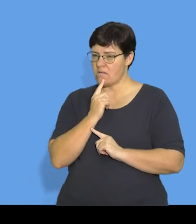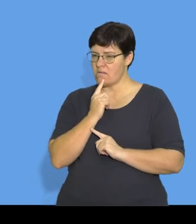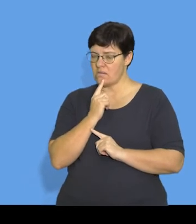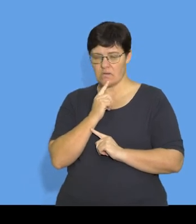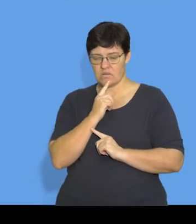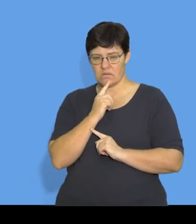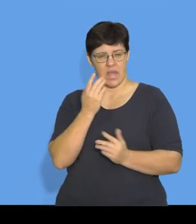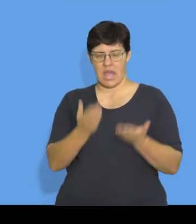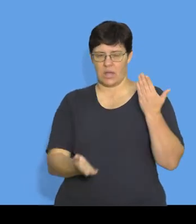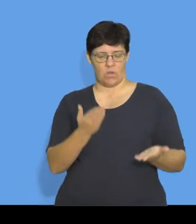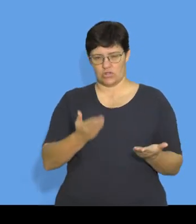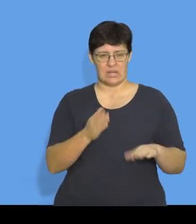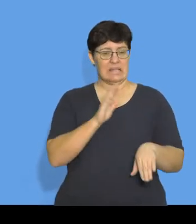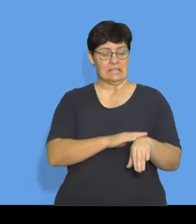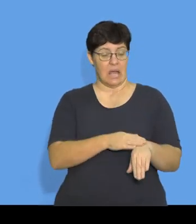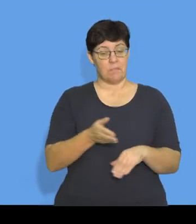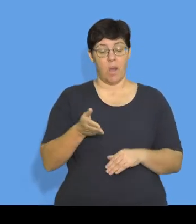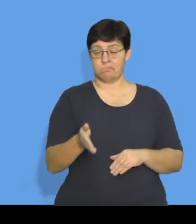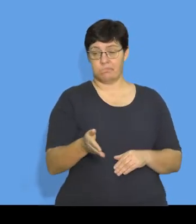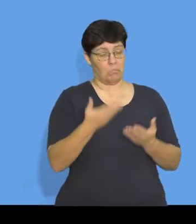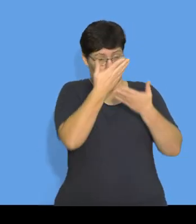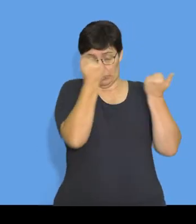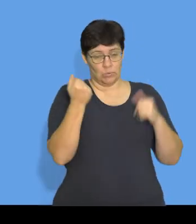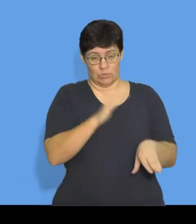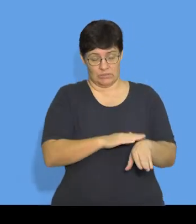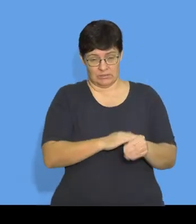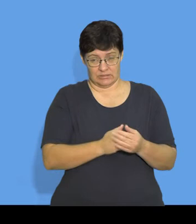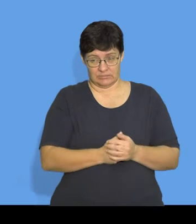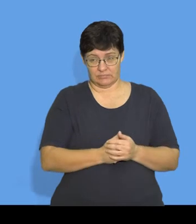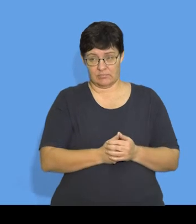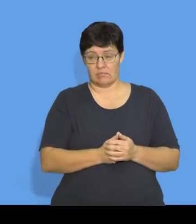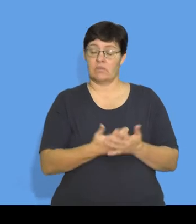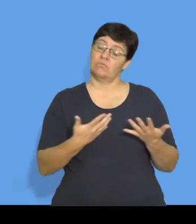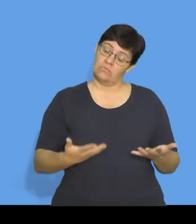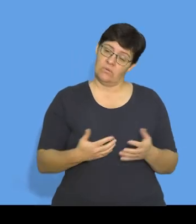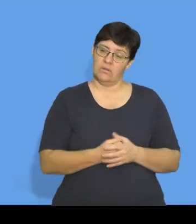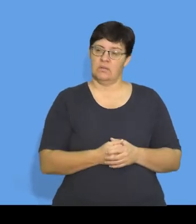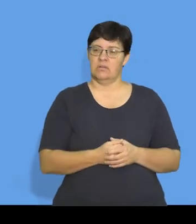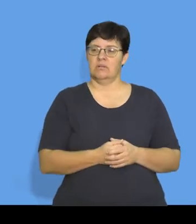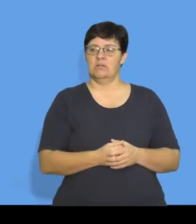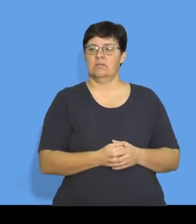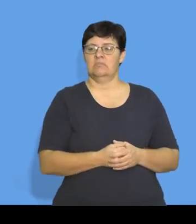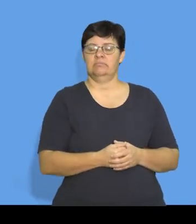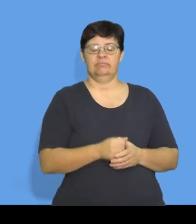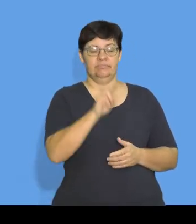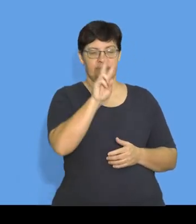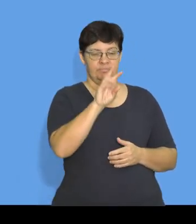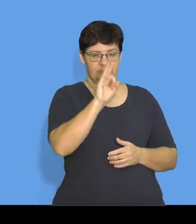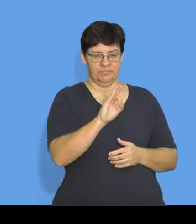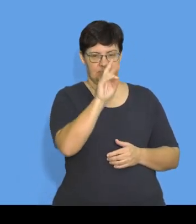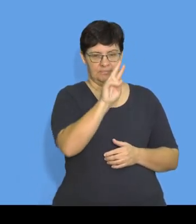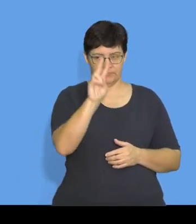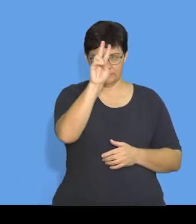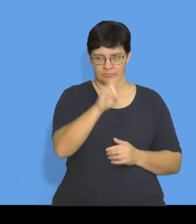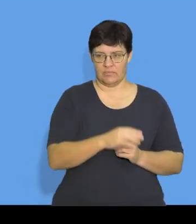an equation that has time in it because I don't know time. So again, we're going to use this one. Now, I